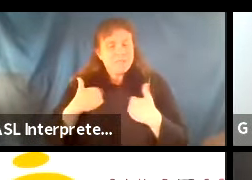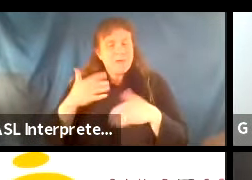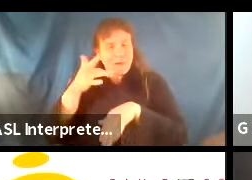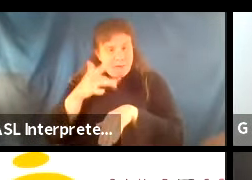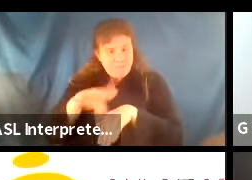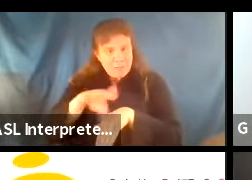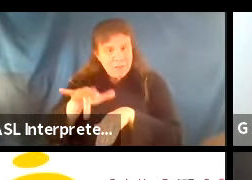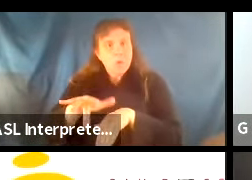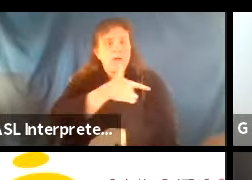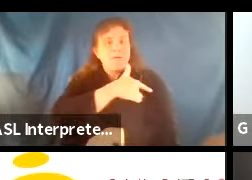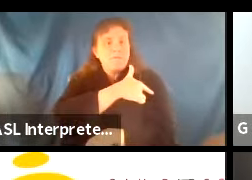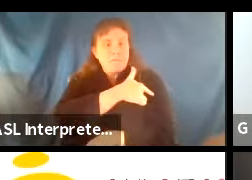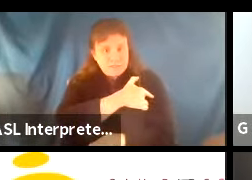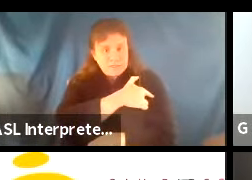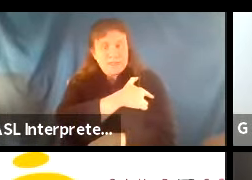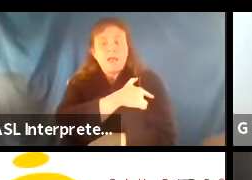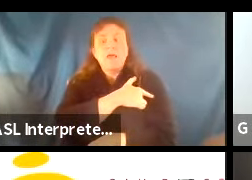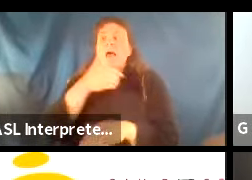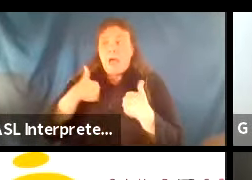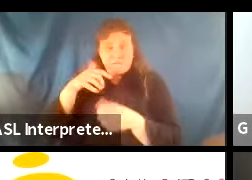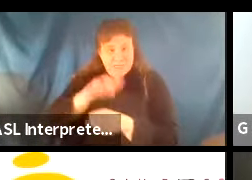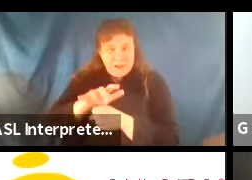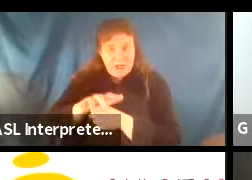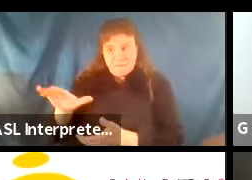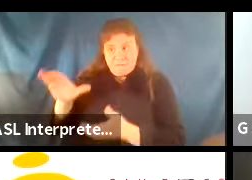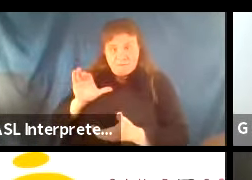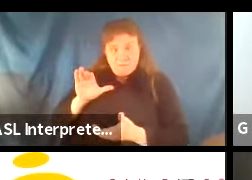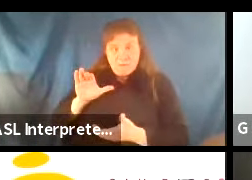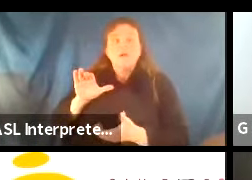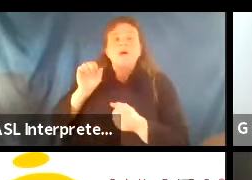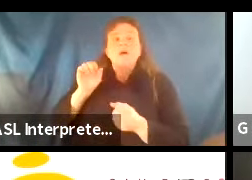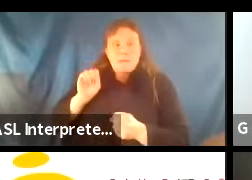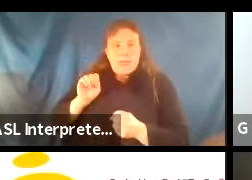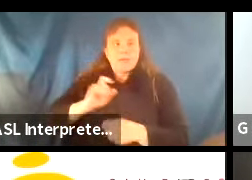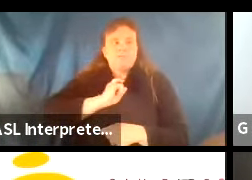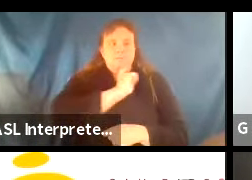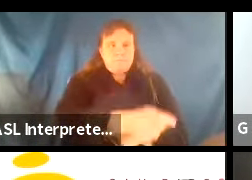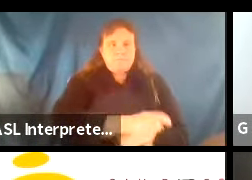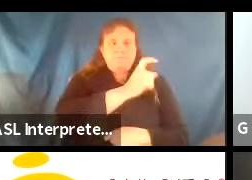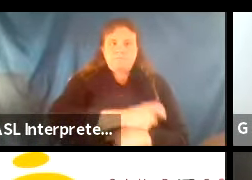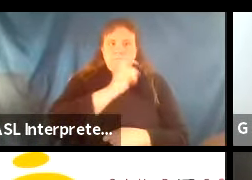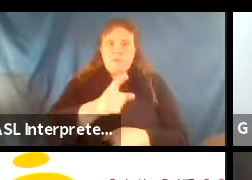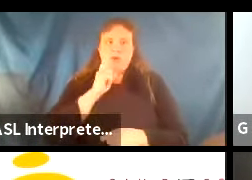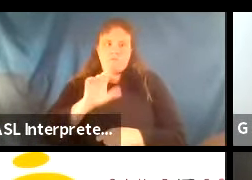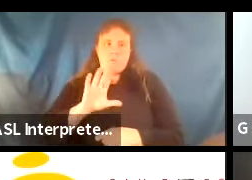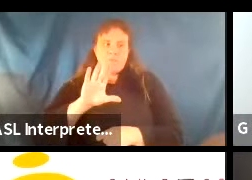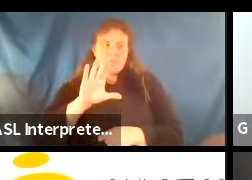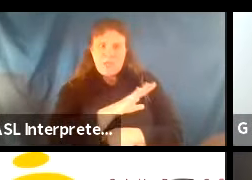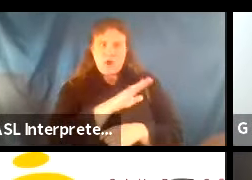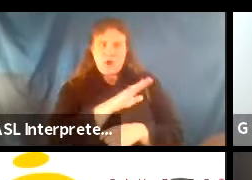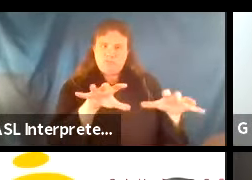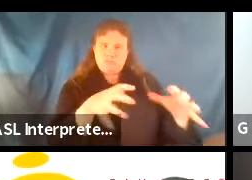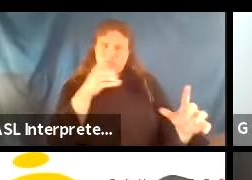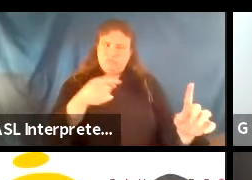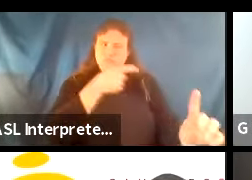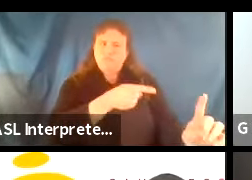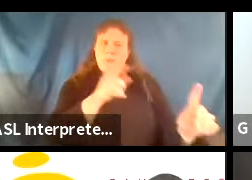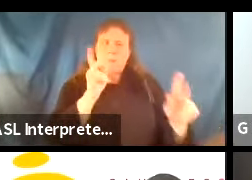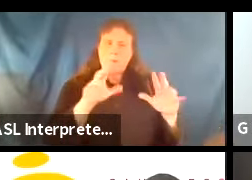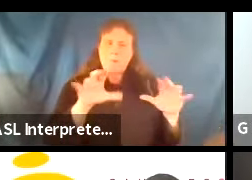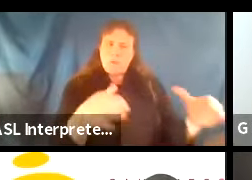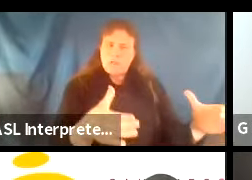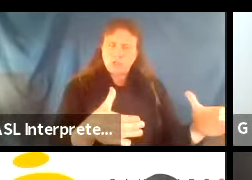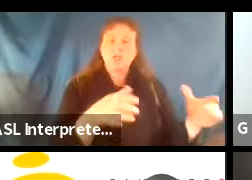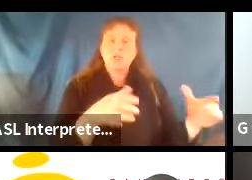they need to reach their target population, I think will be really critical. Of course, wanting to continue to consult with the counties who have